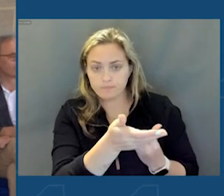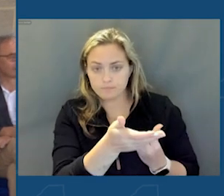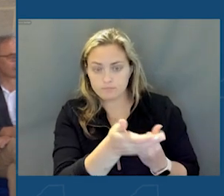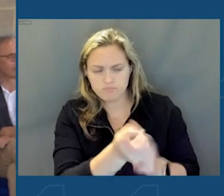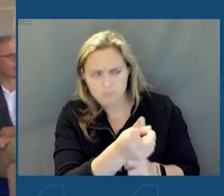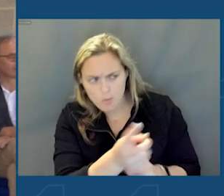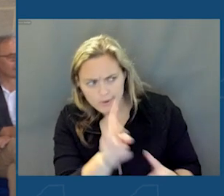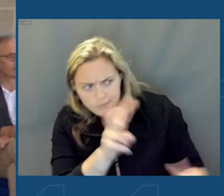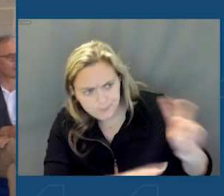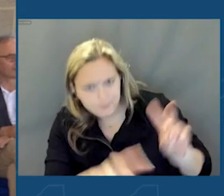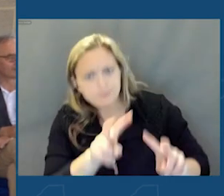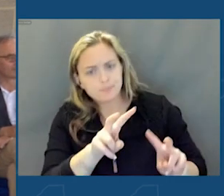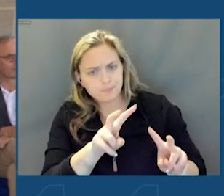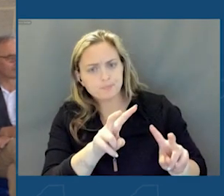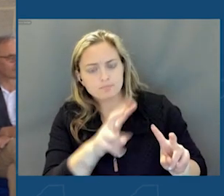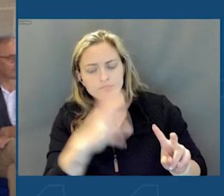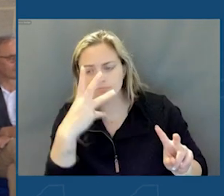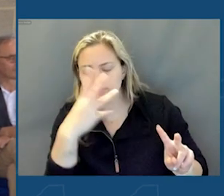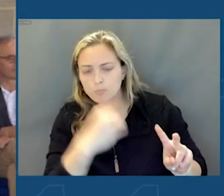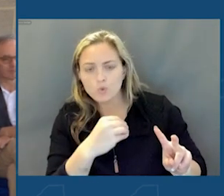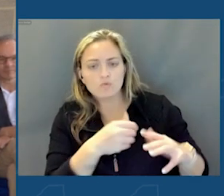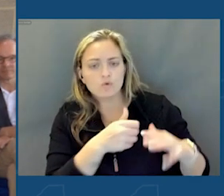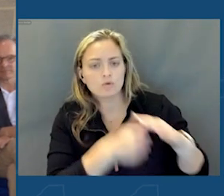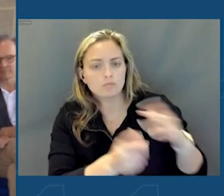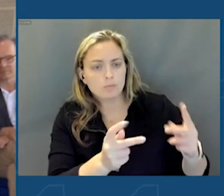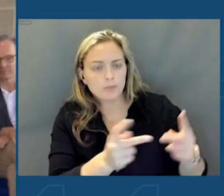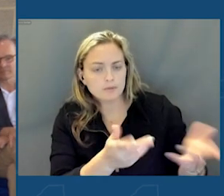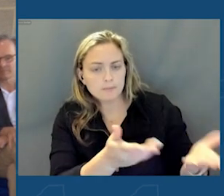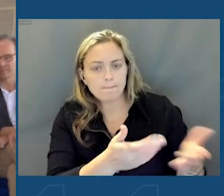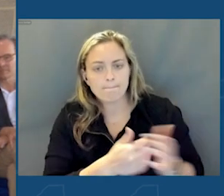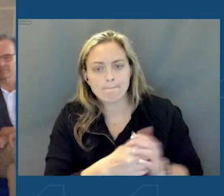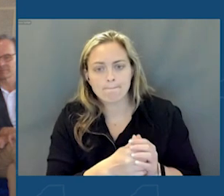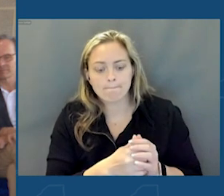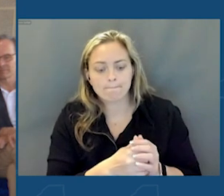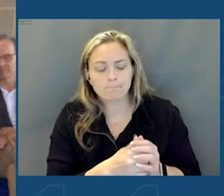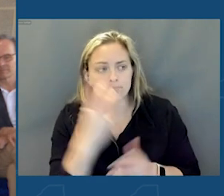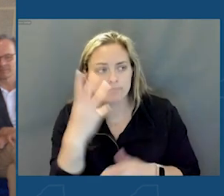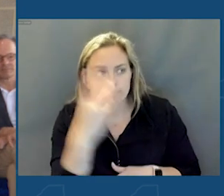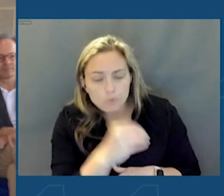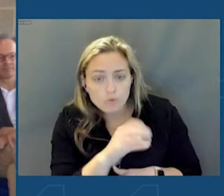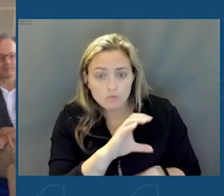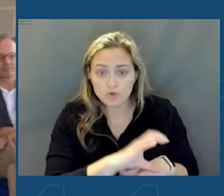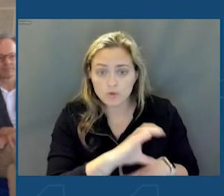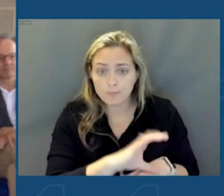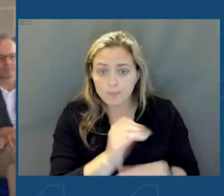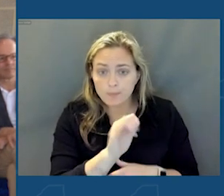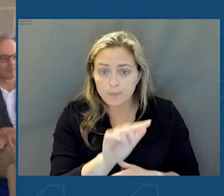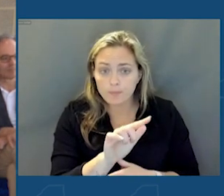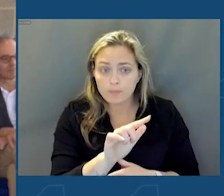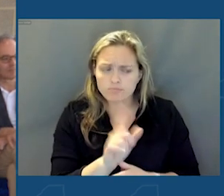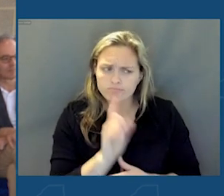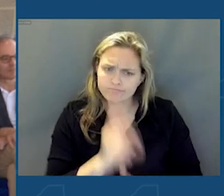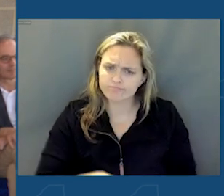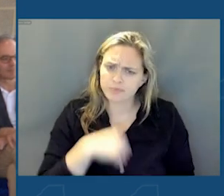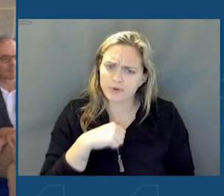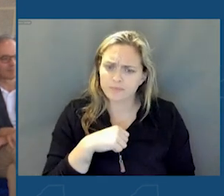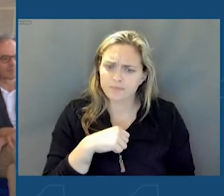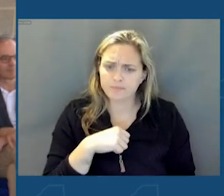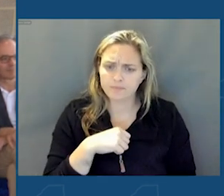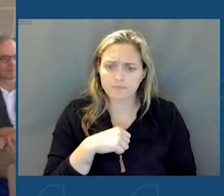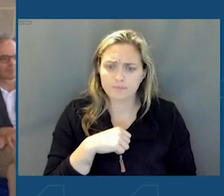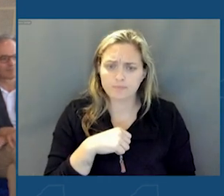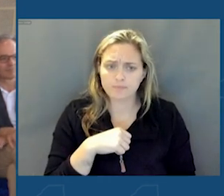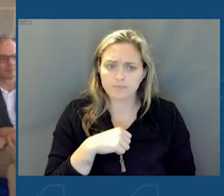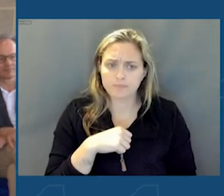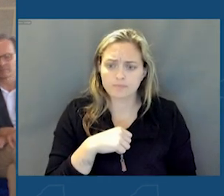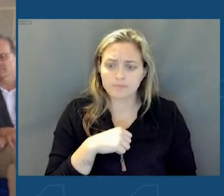look at it. It's a beautiful shelter, a beautiful chapel, one that we're very proud of as a